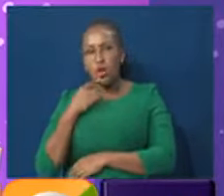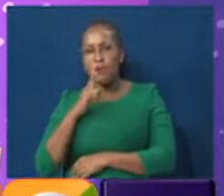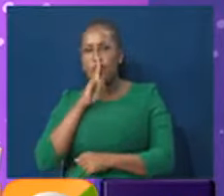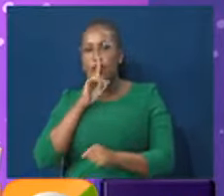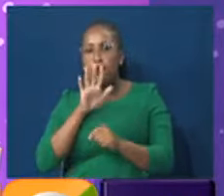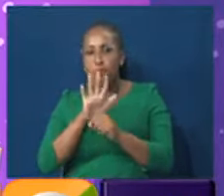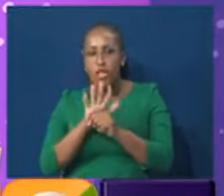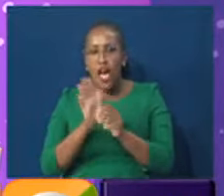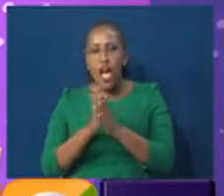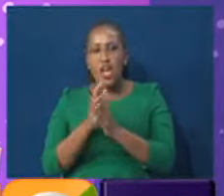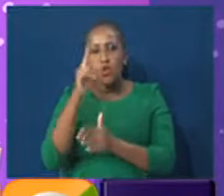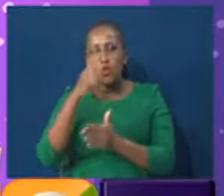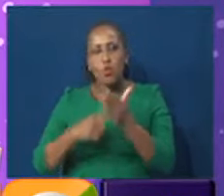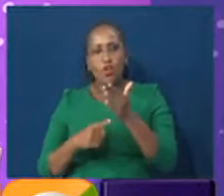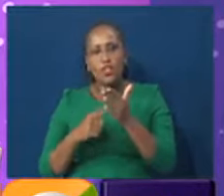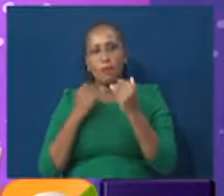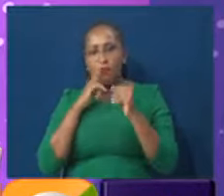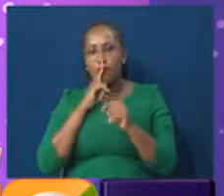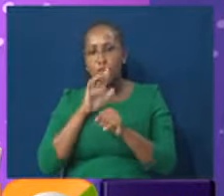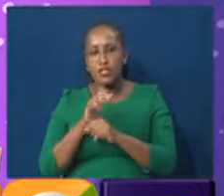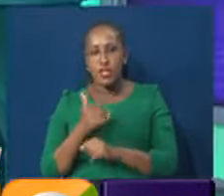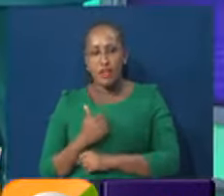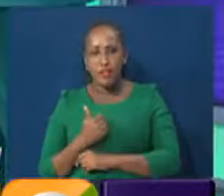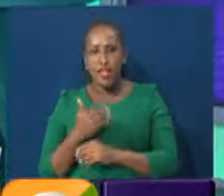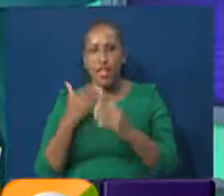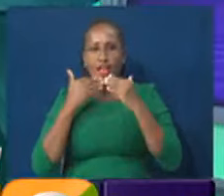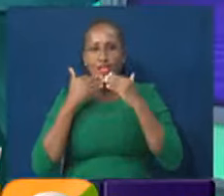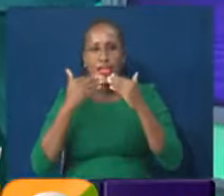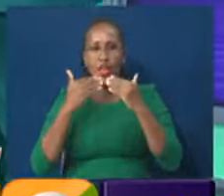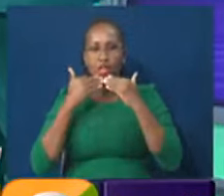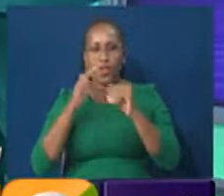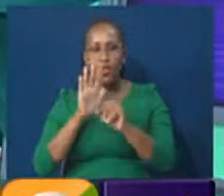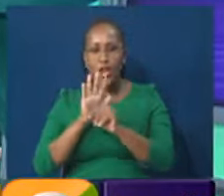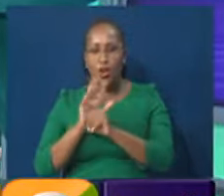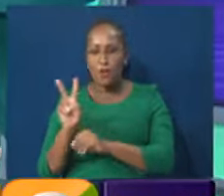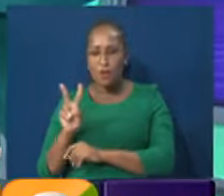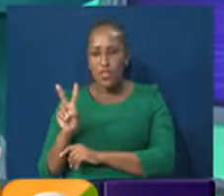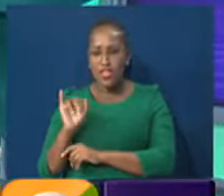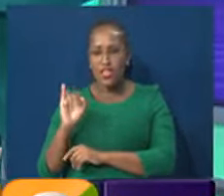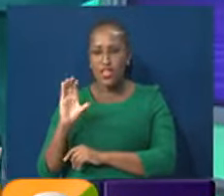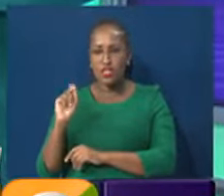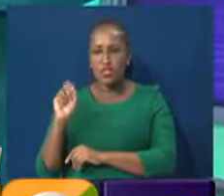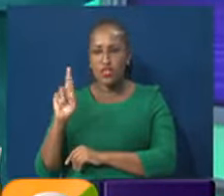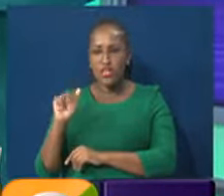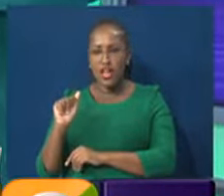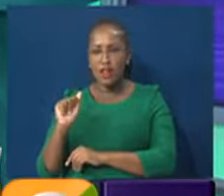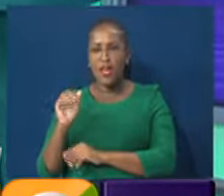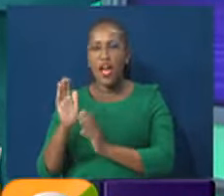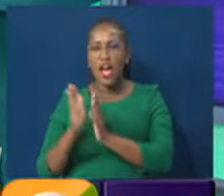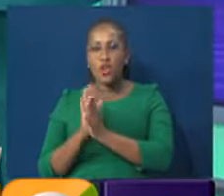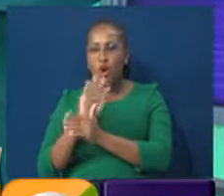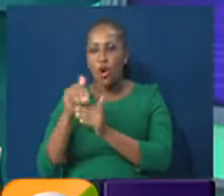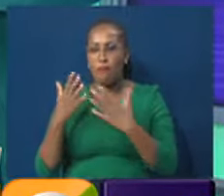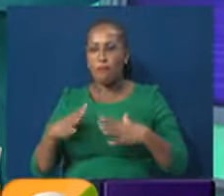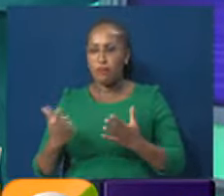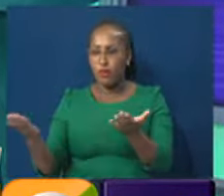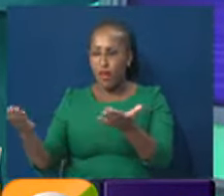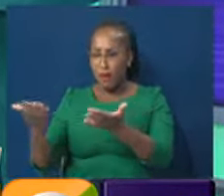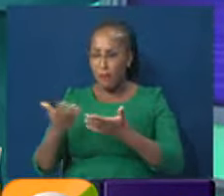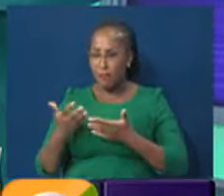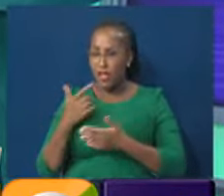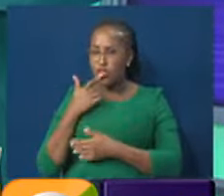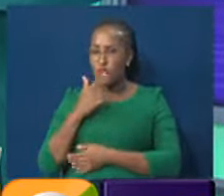what kind of informed it as well. Thank you so much, Victoria. Thanks to my panelists. So yes, we